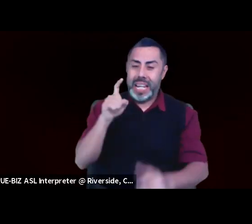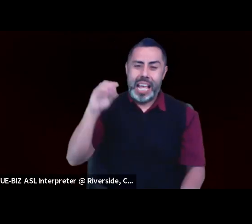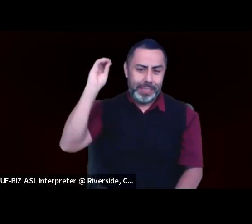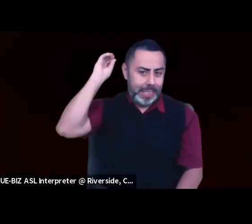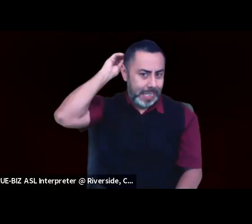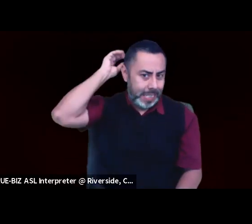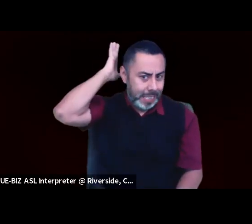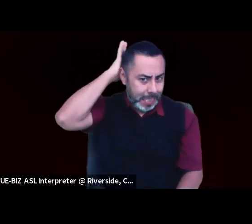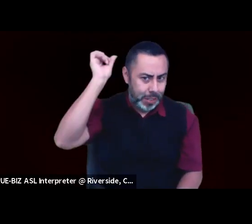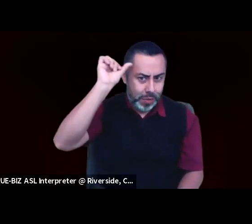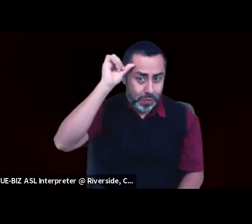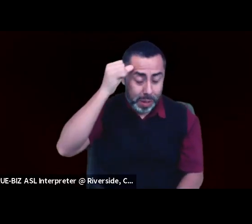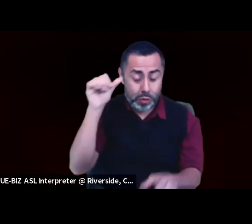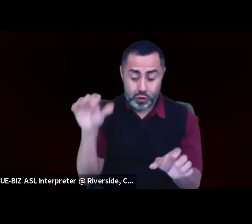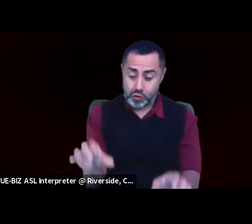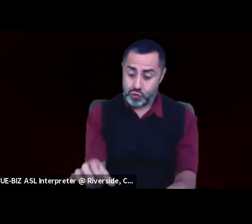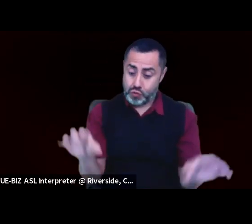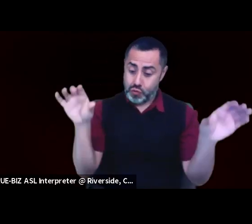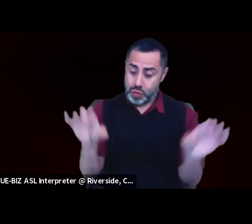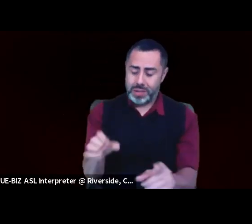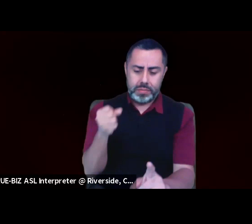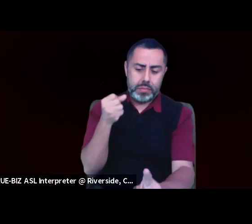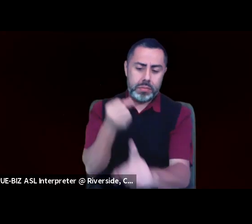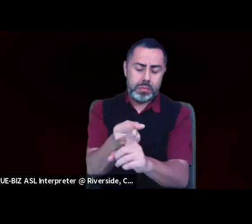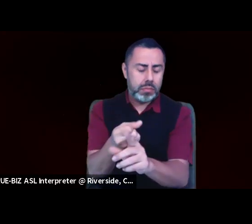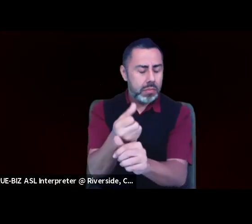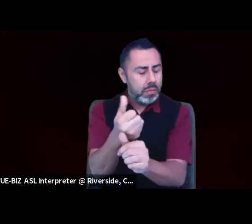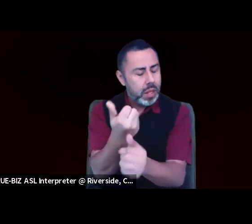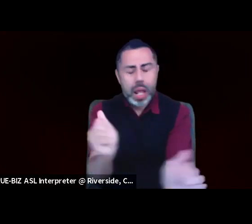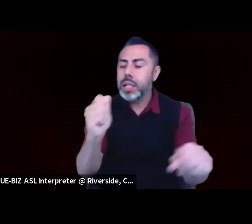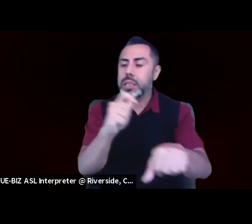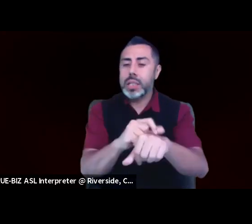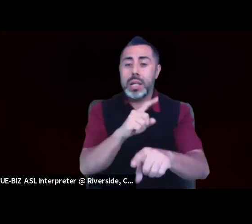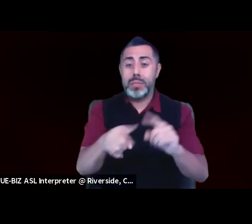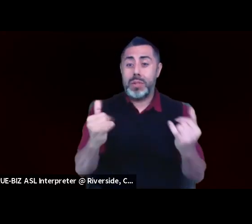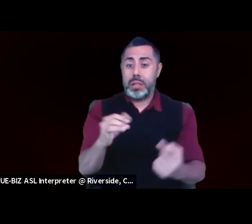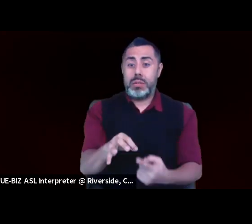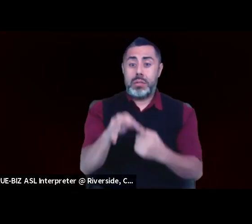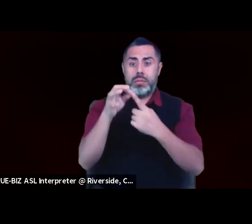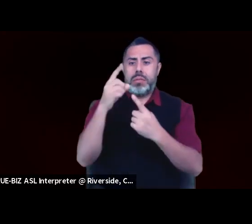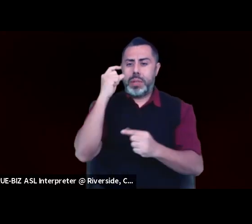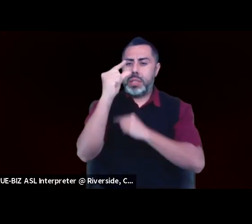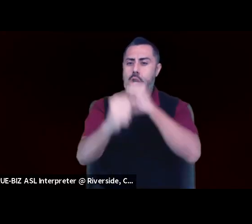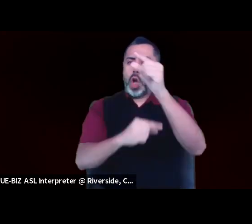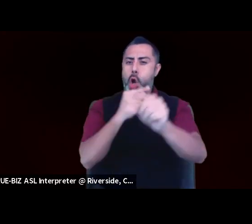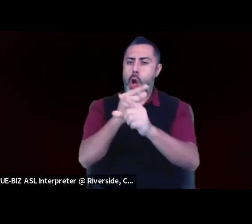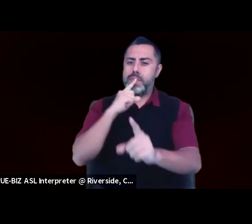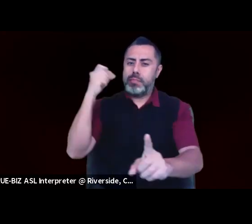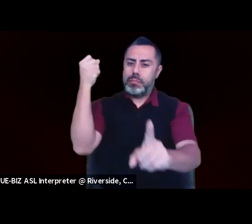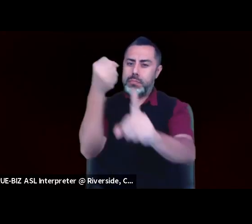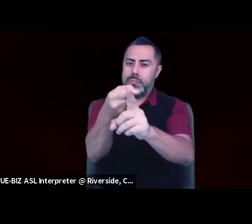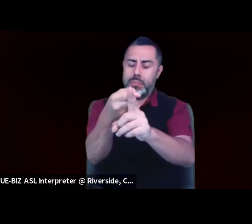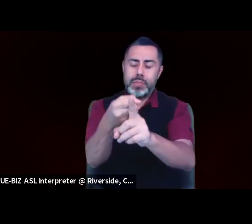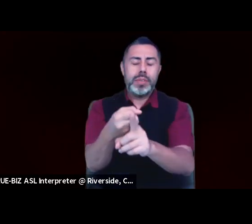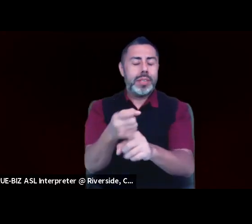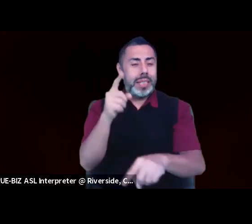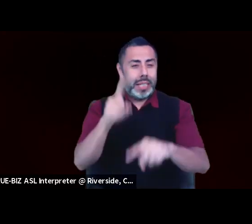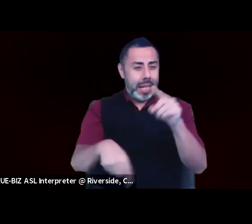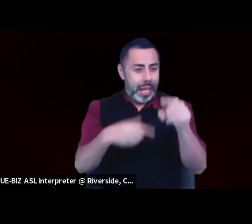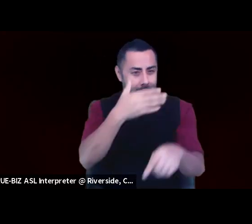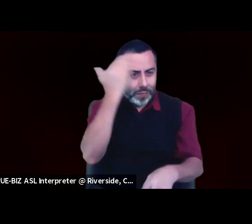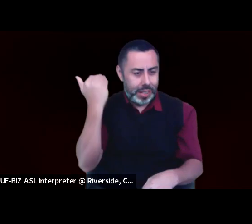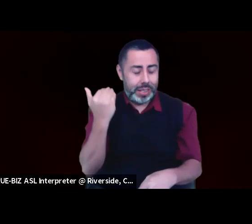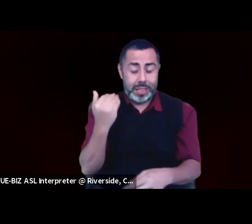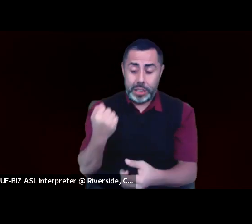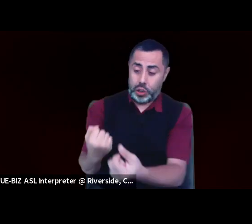to individuals. It's just unique now because it's happening globally, and we can't forget that support is always necessary. Two,